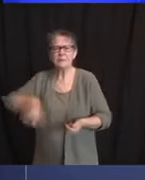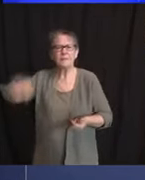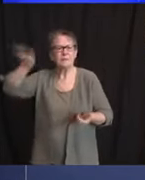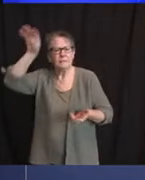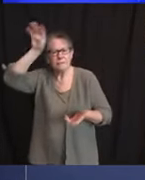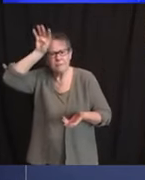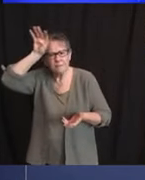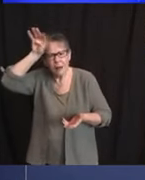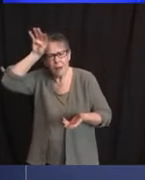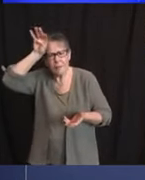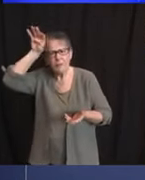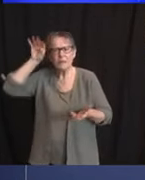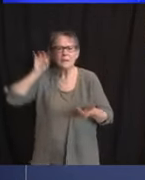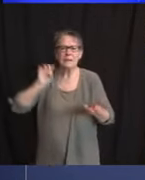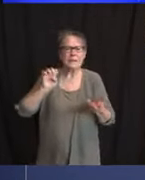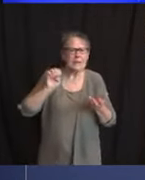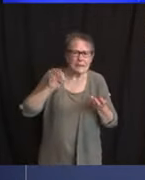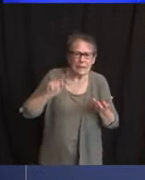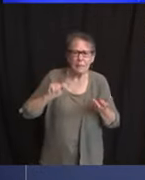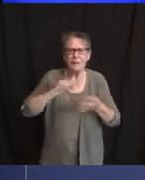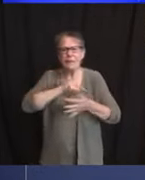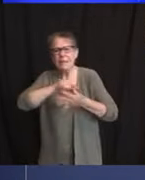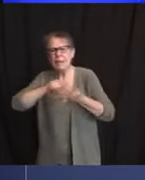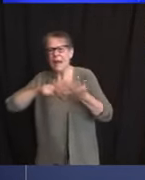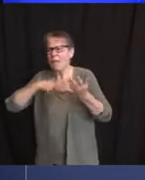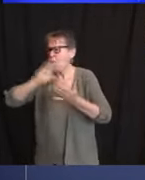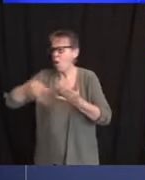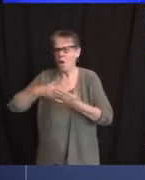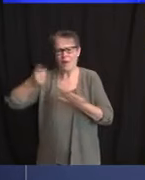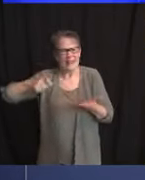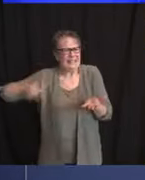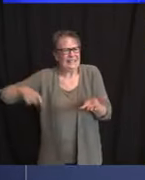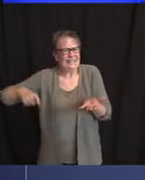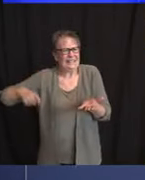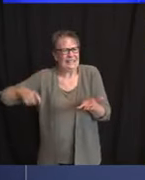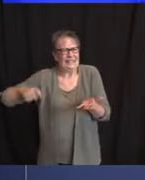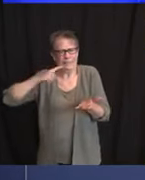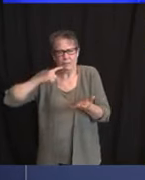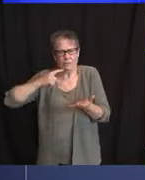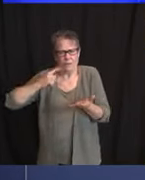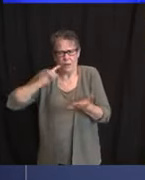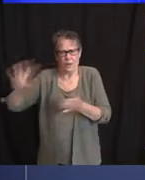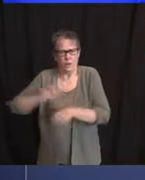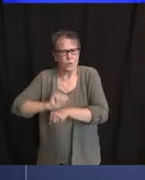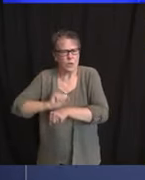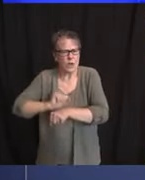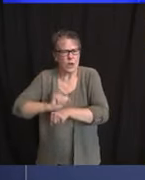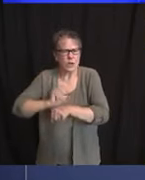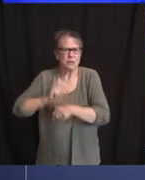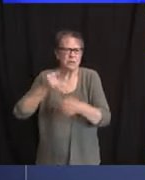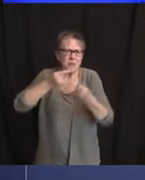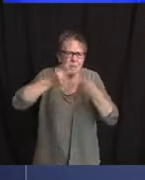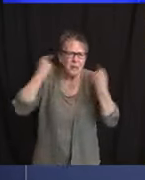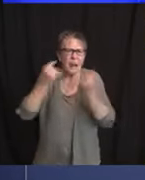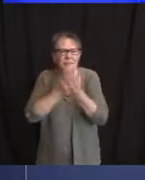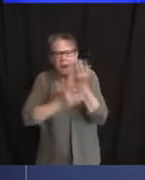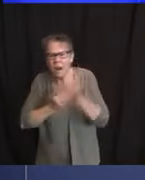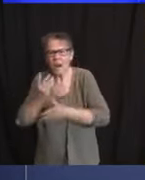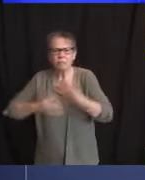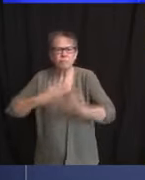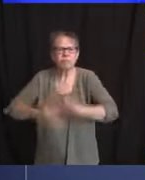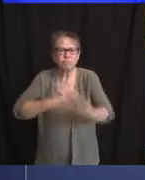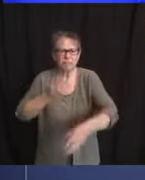trains running on time, and the essential public workers we need to get through this on the job. There's an ideological